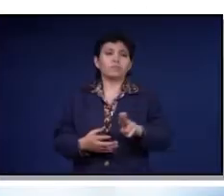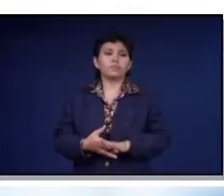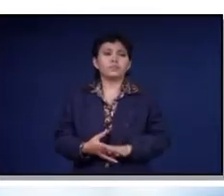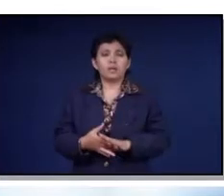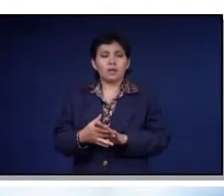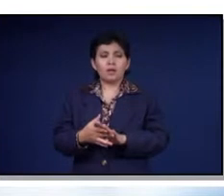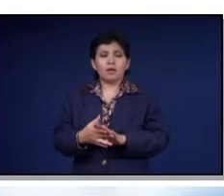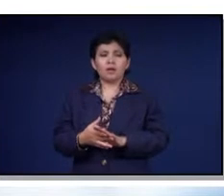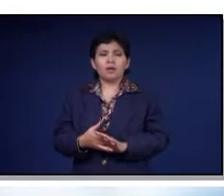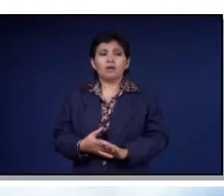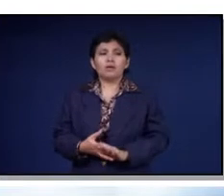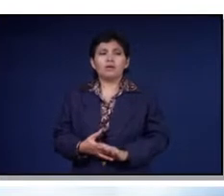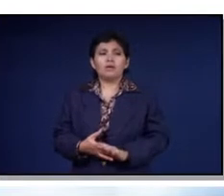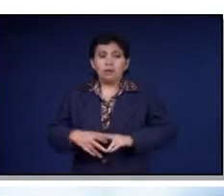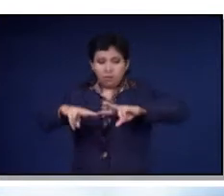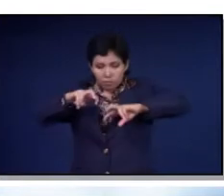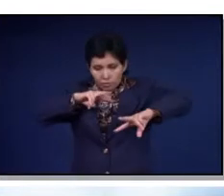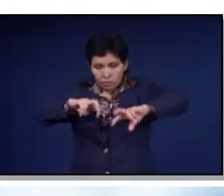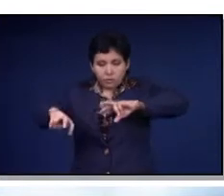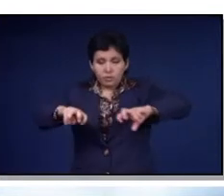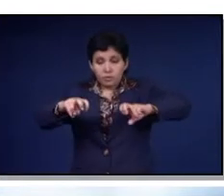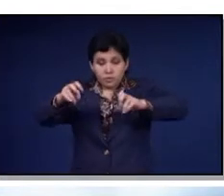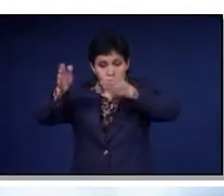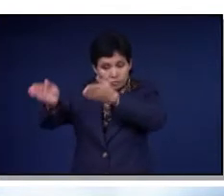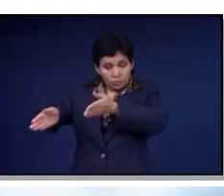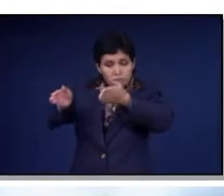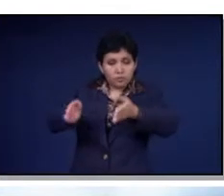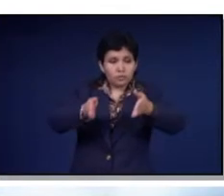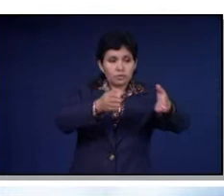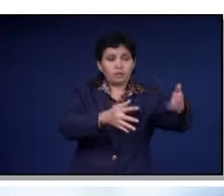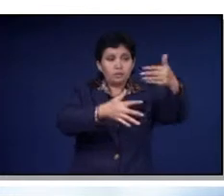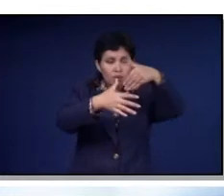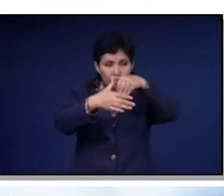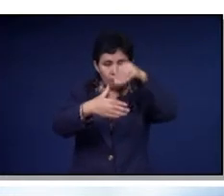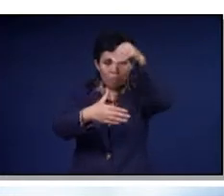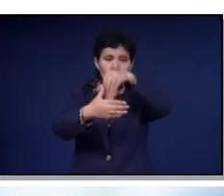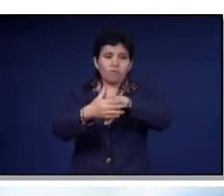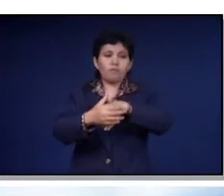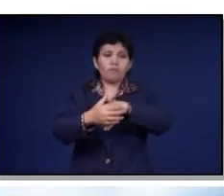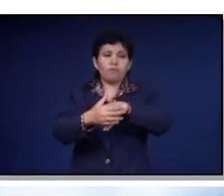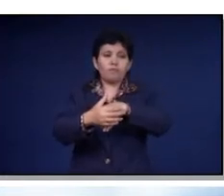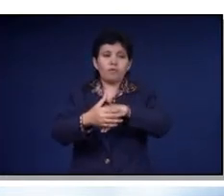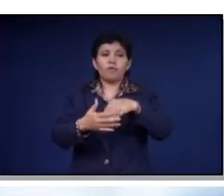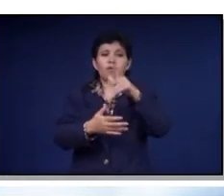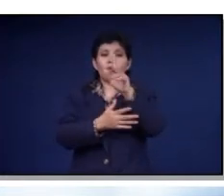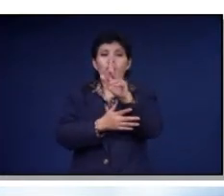Now, research strategies, they involve two kinds. One is quantitative.